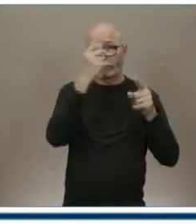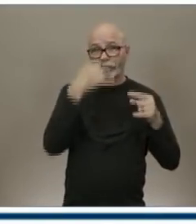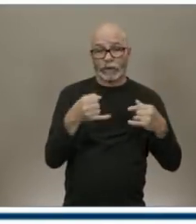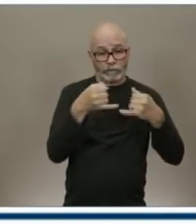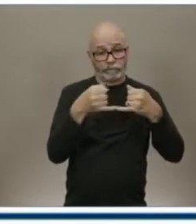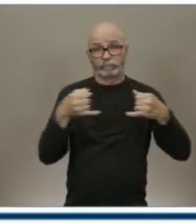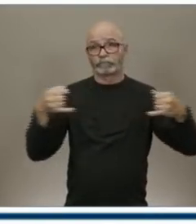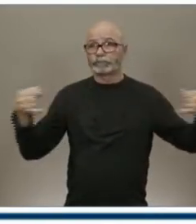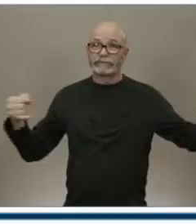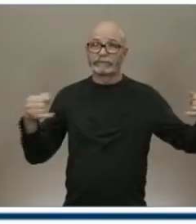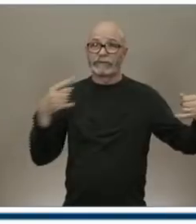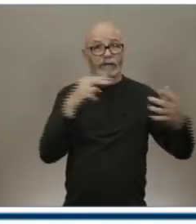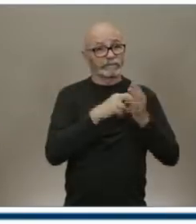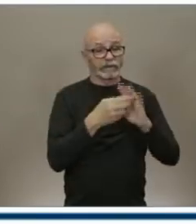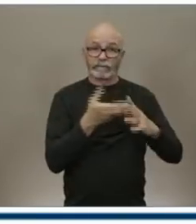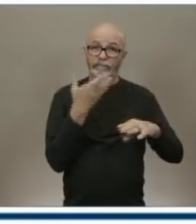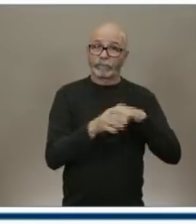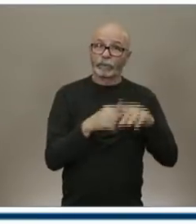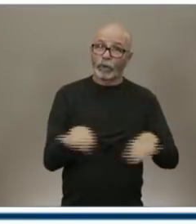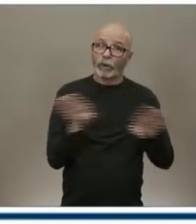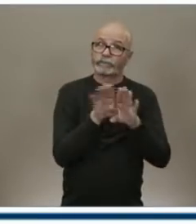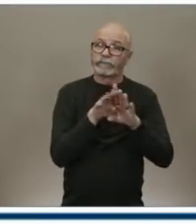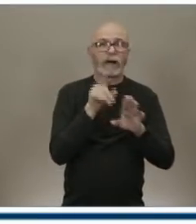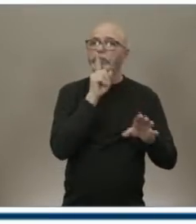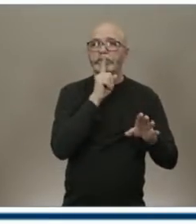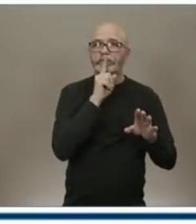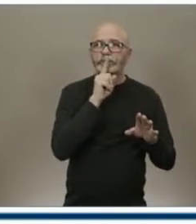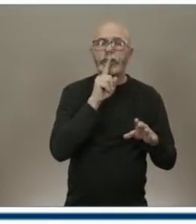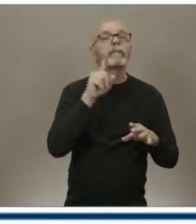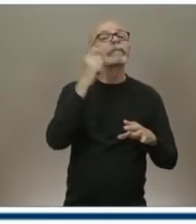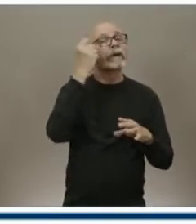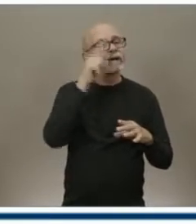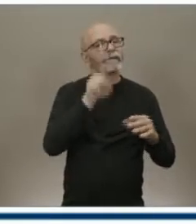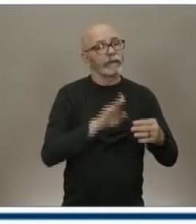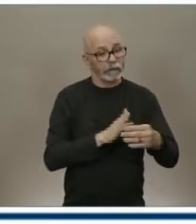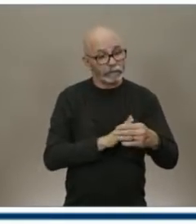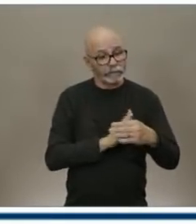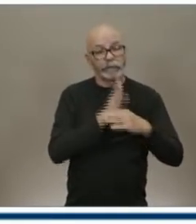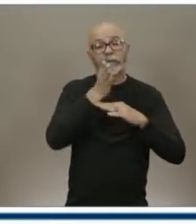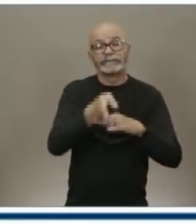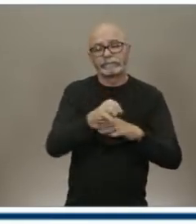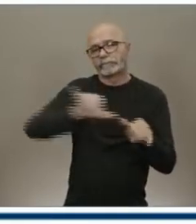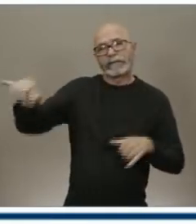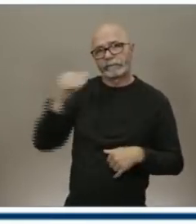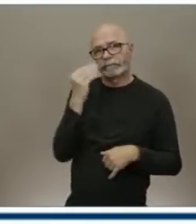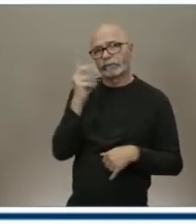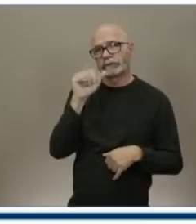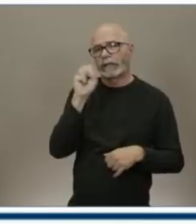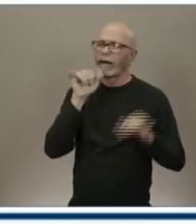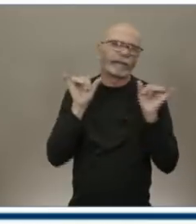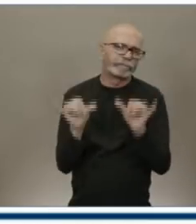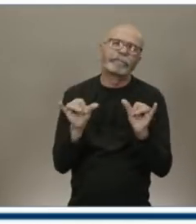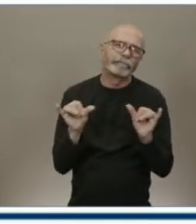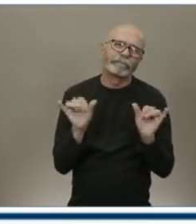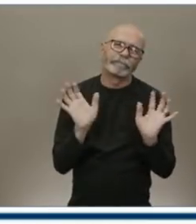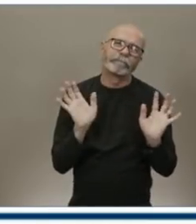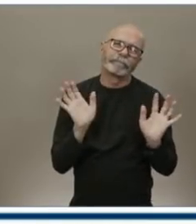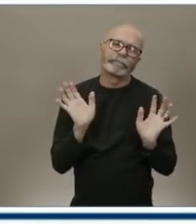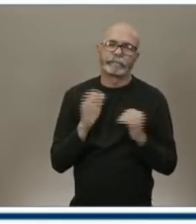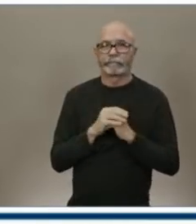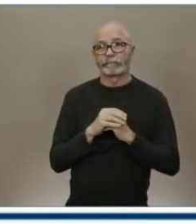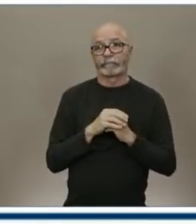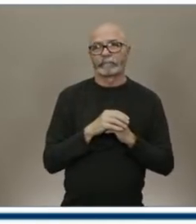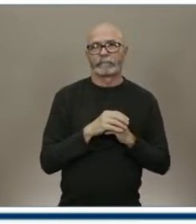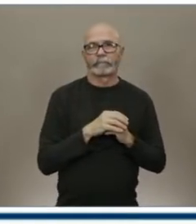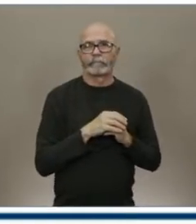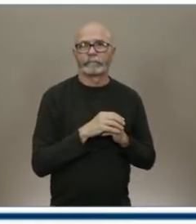days. Go ahead with your follow-up, Victoria. So in terms of the vaccine, for Dr. Strang as well, I think,